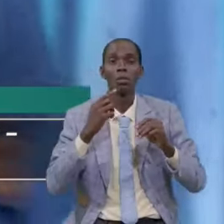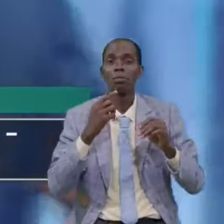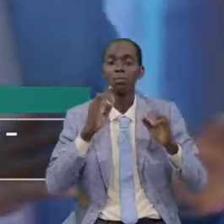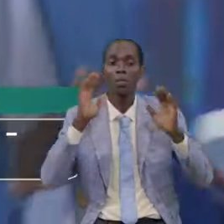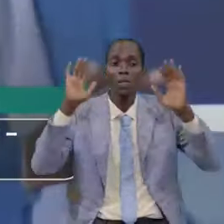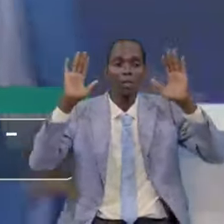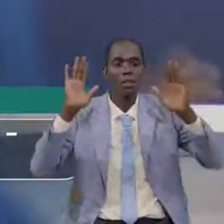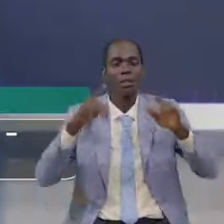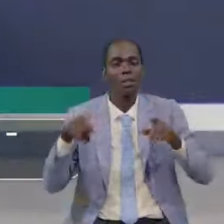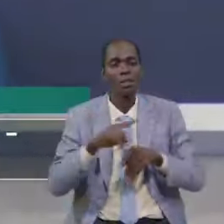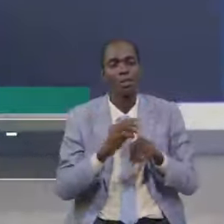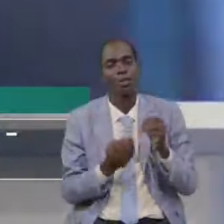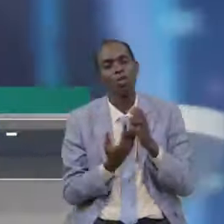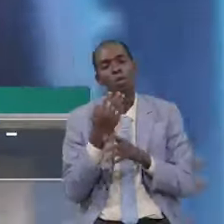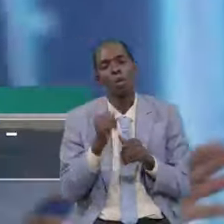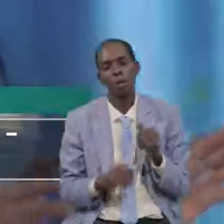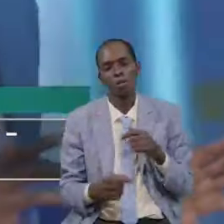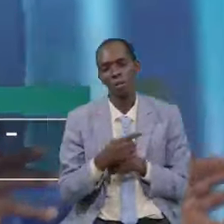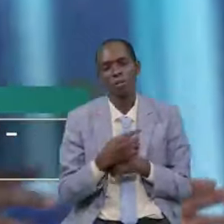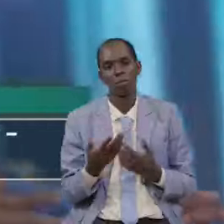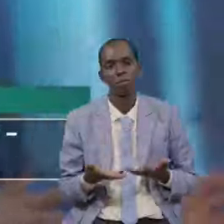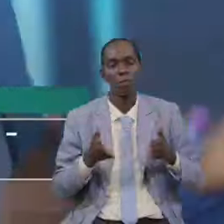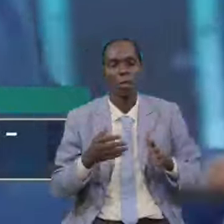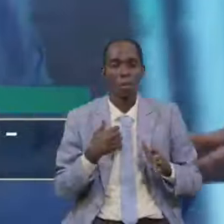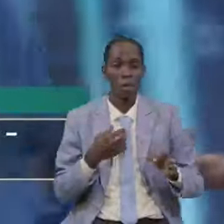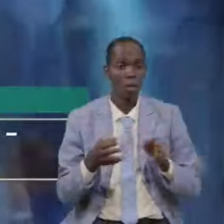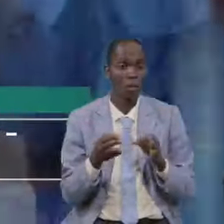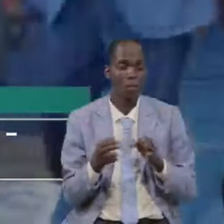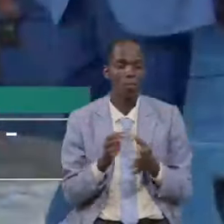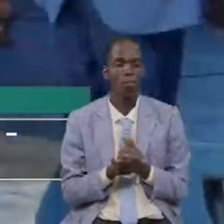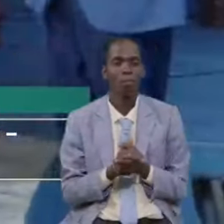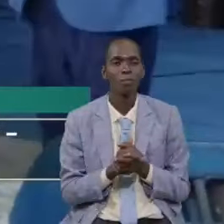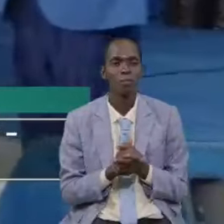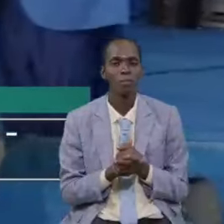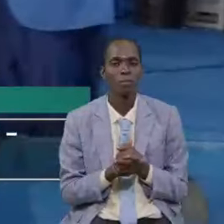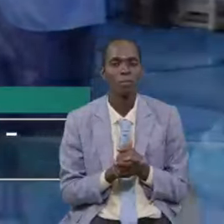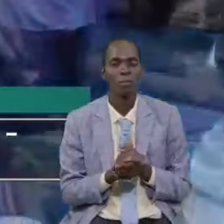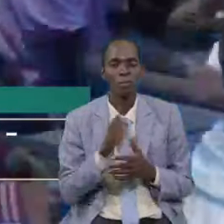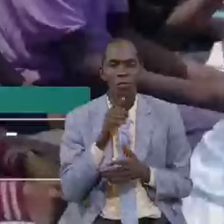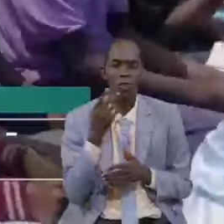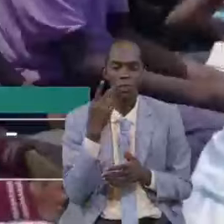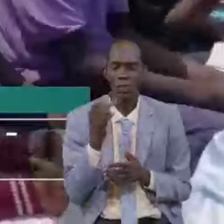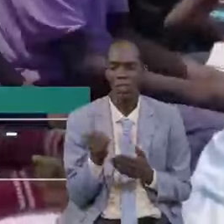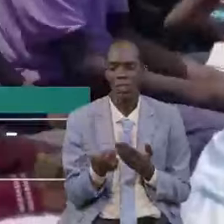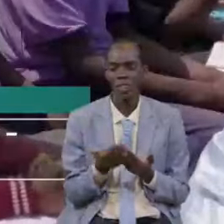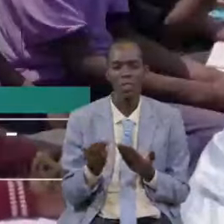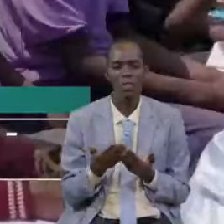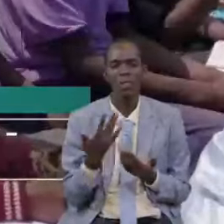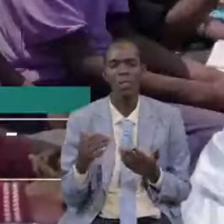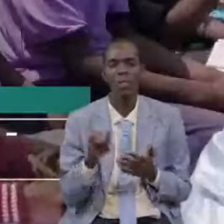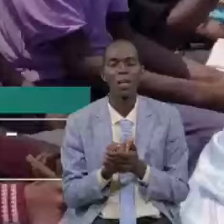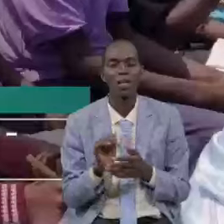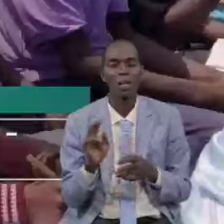know, you look at a simple thing like vocabulary, and today